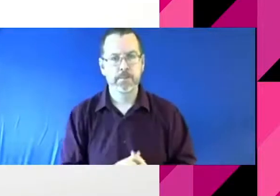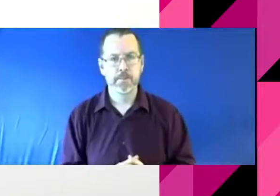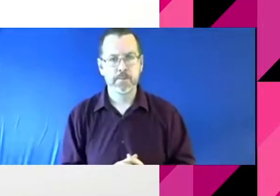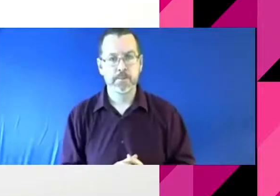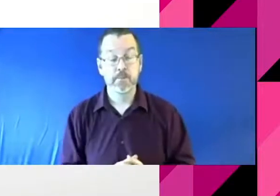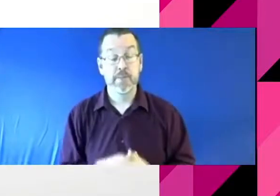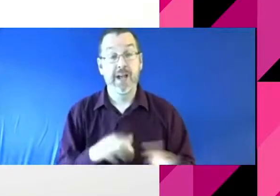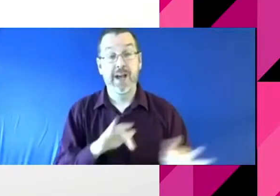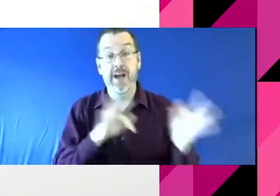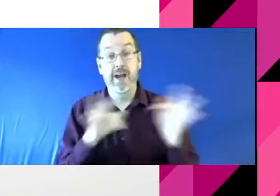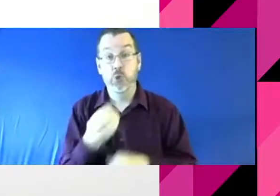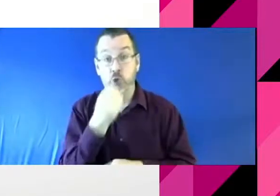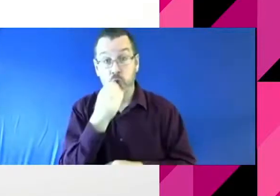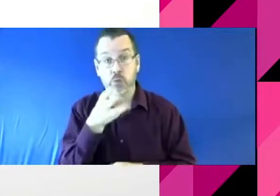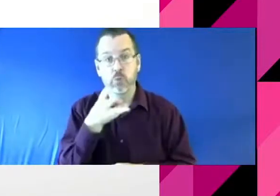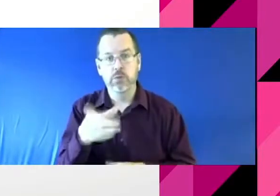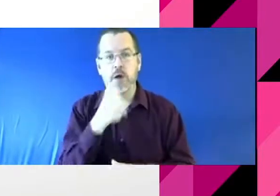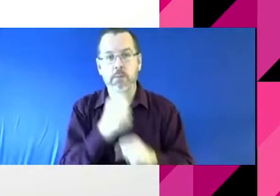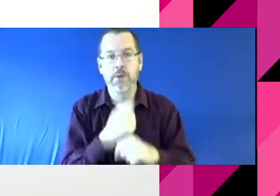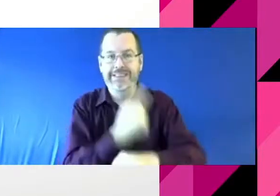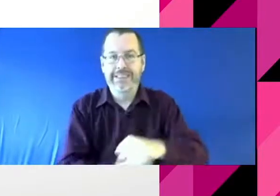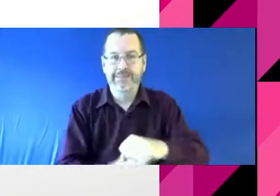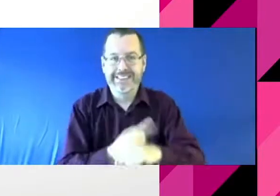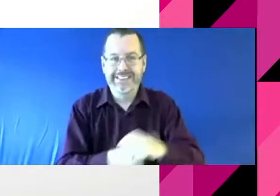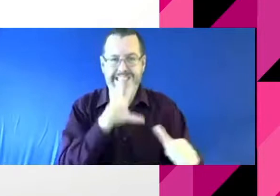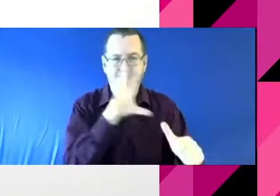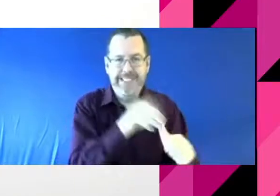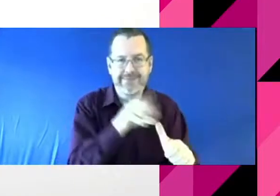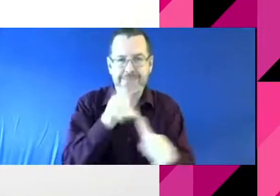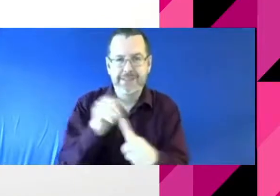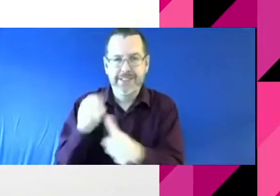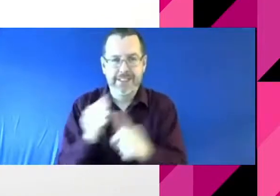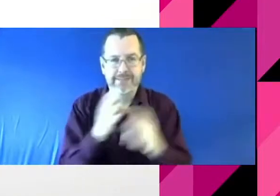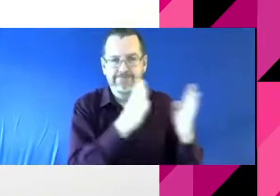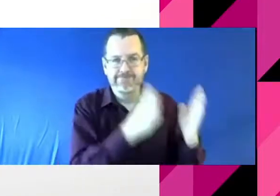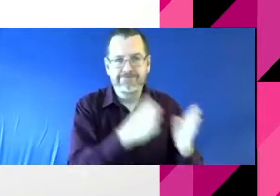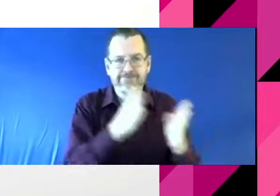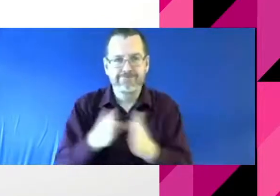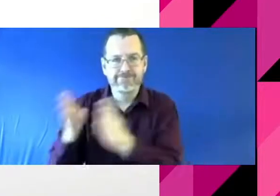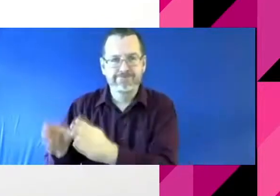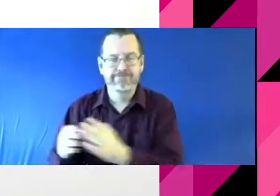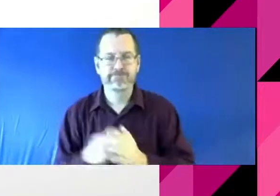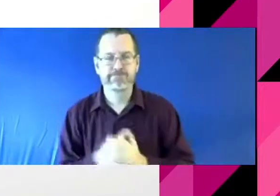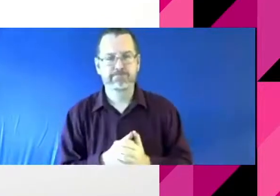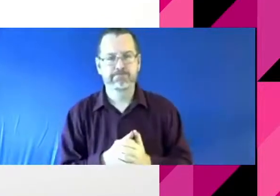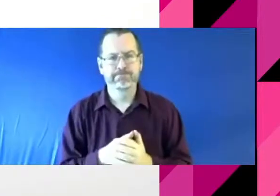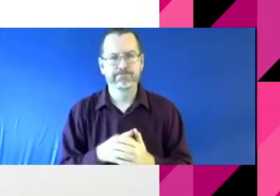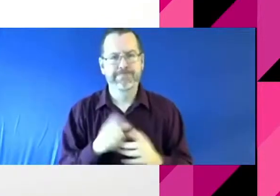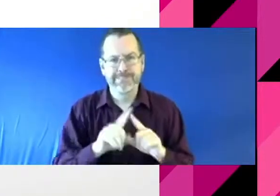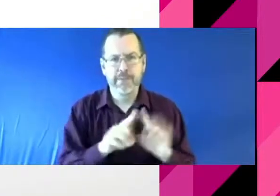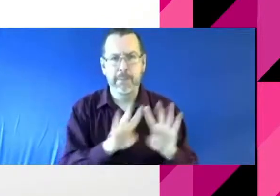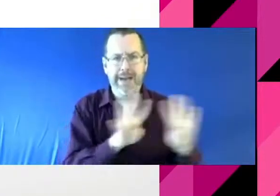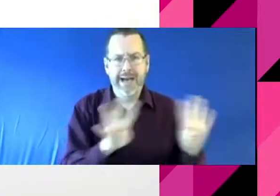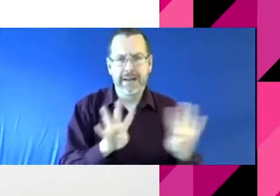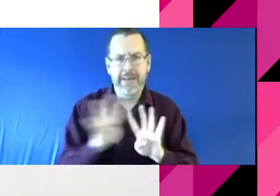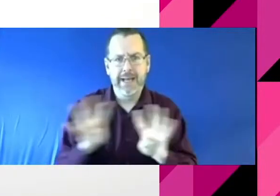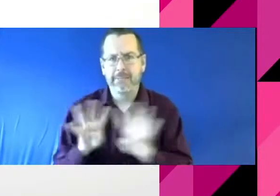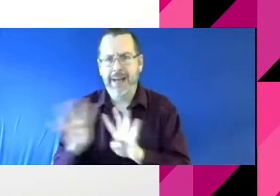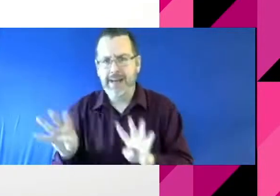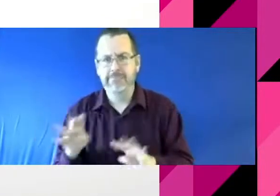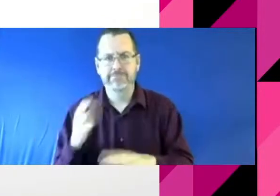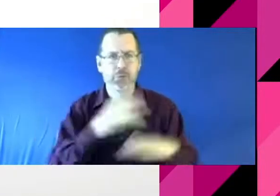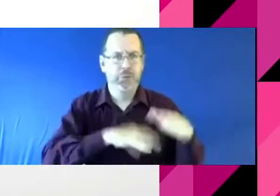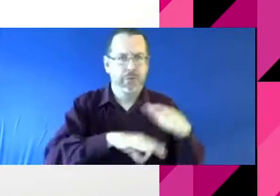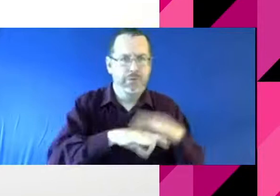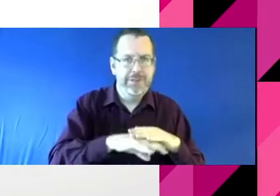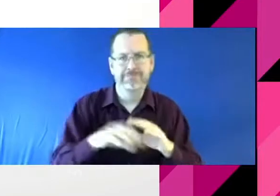you will consider disability issues within specific areas of criminal justice by engaging with a range of panelists, including speakers from government departments and